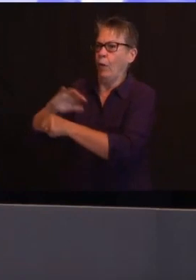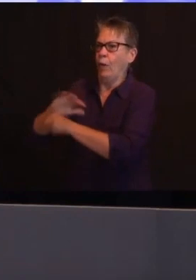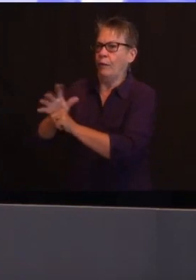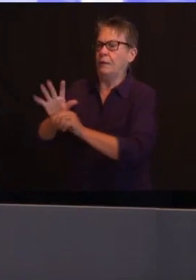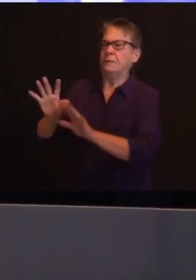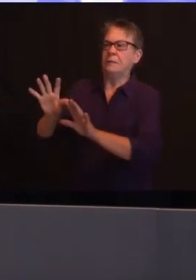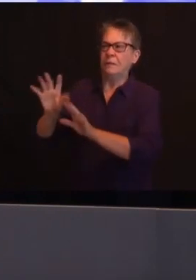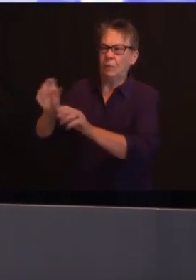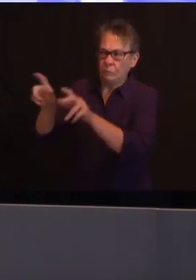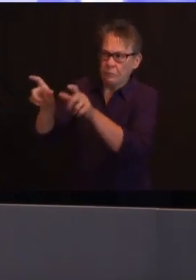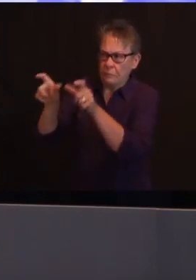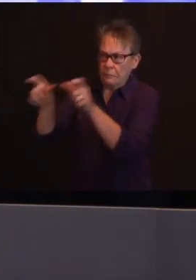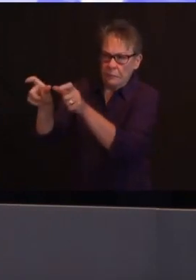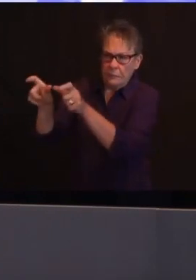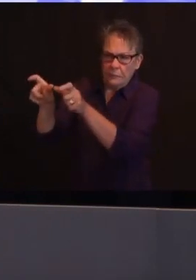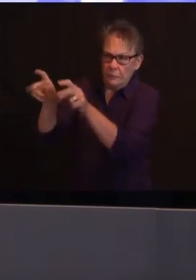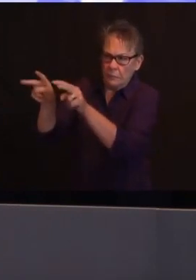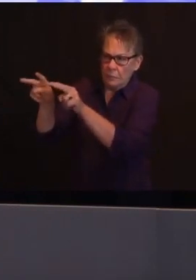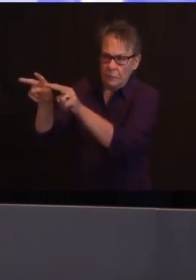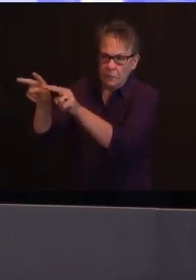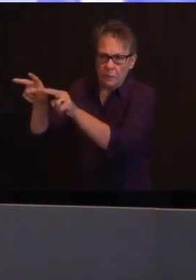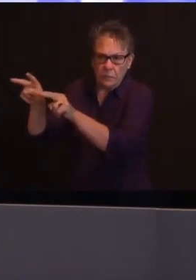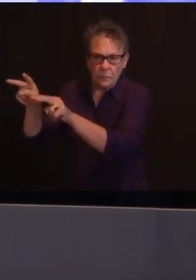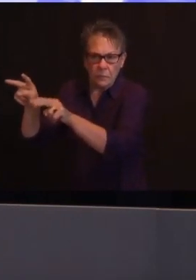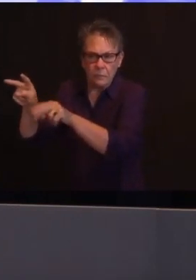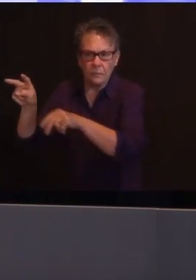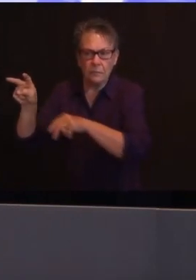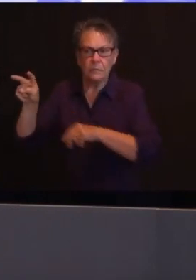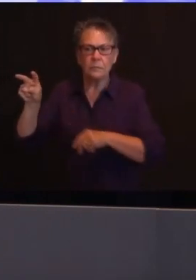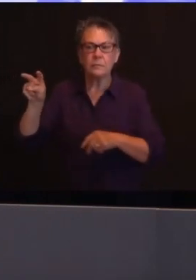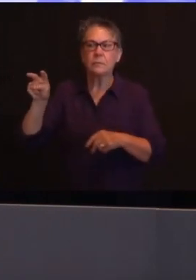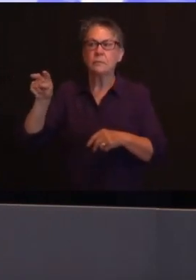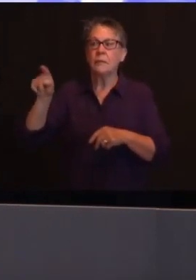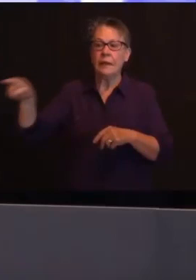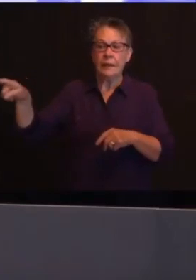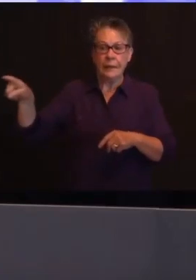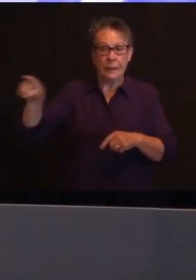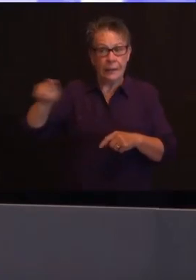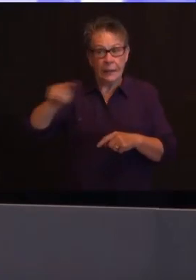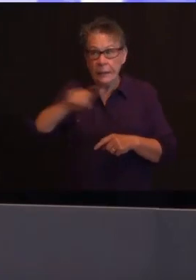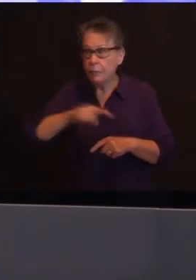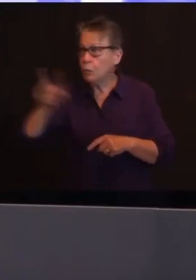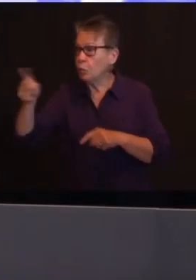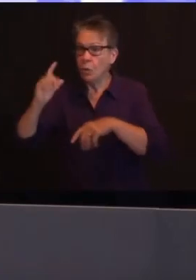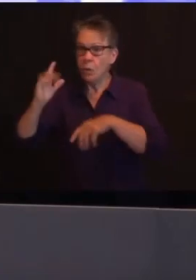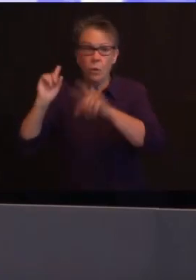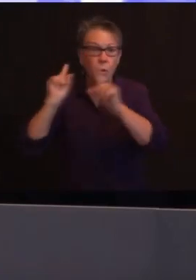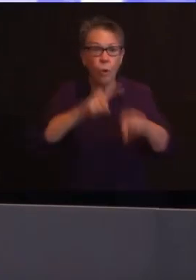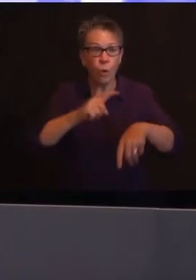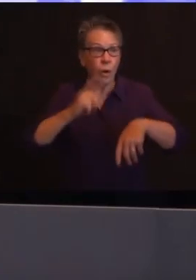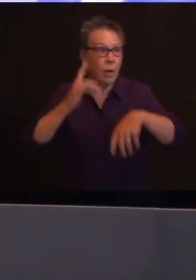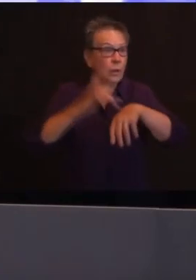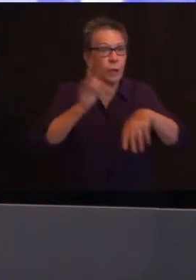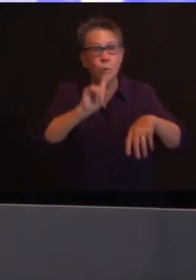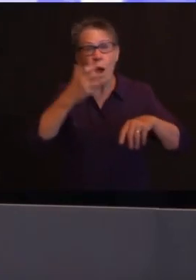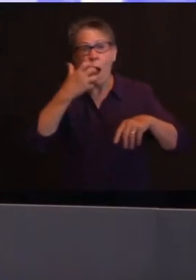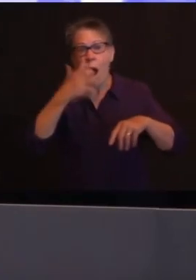recommended 14-day quarantine period. This can prevent the start of an outbreak in your local